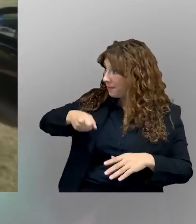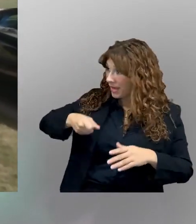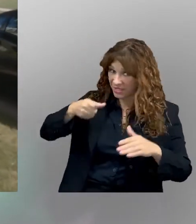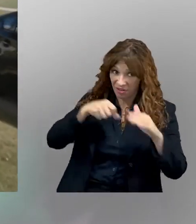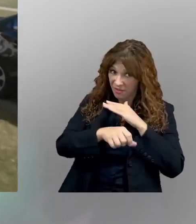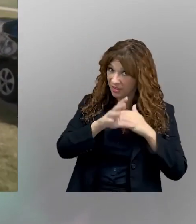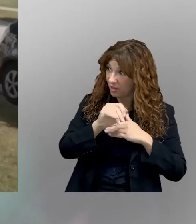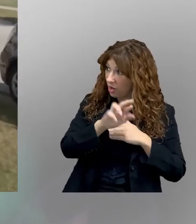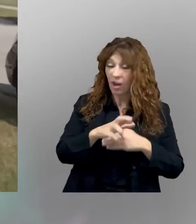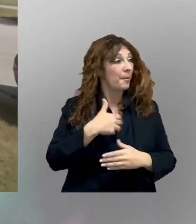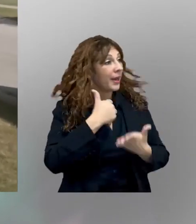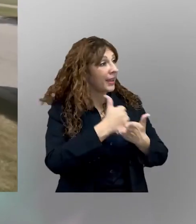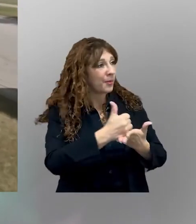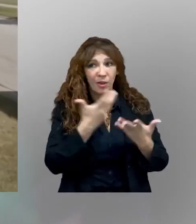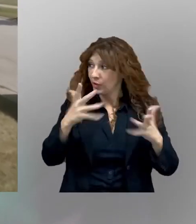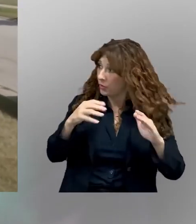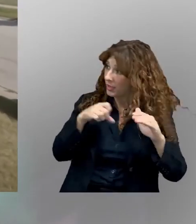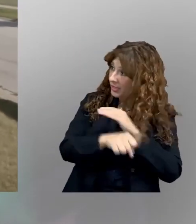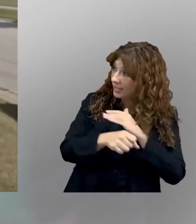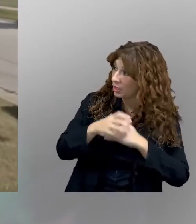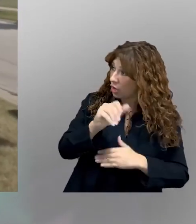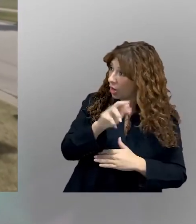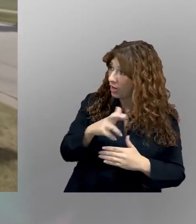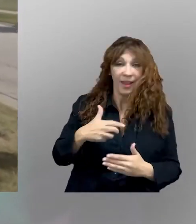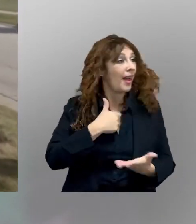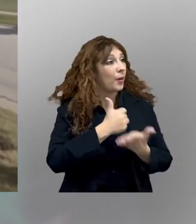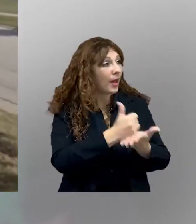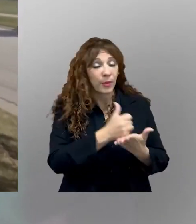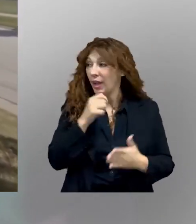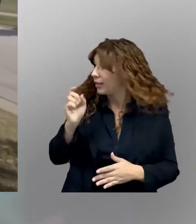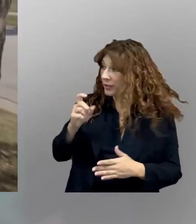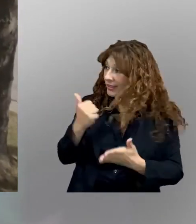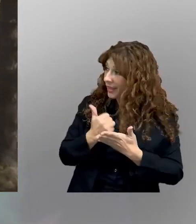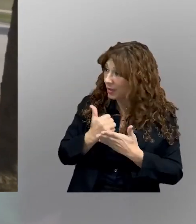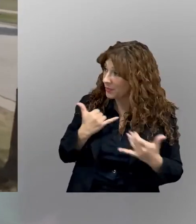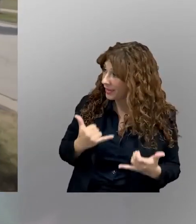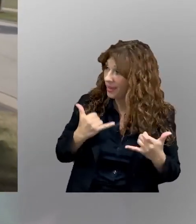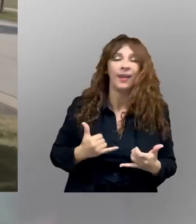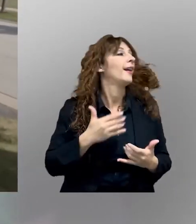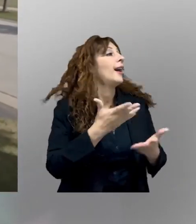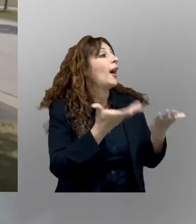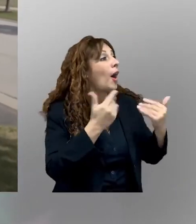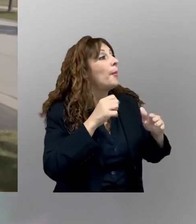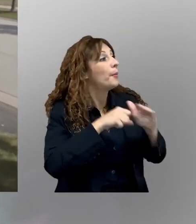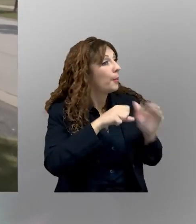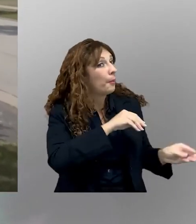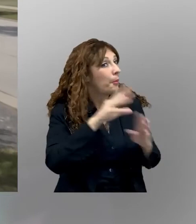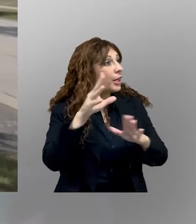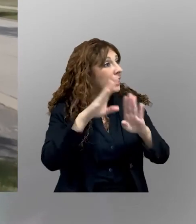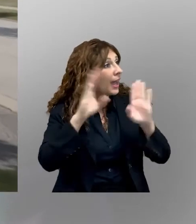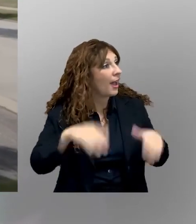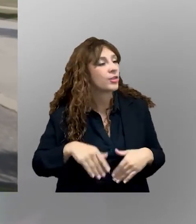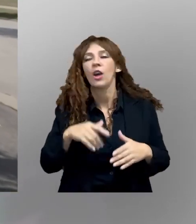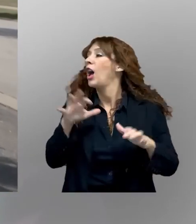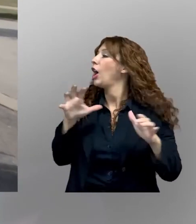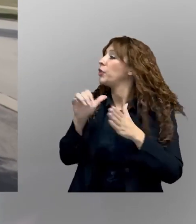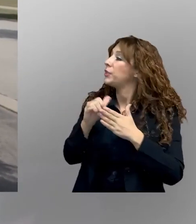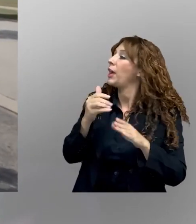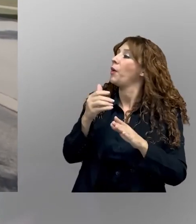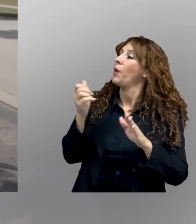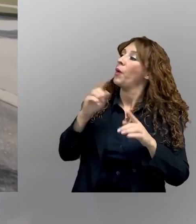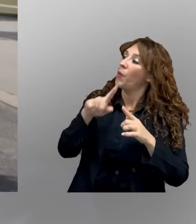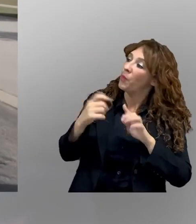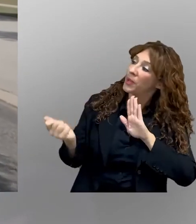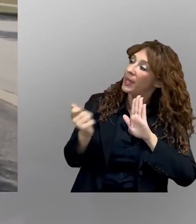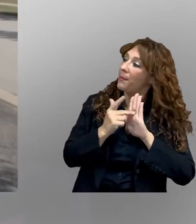car. Yeah, I will help you. But they're already in my car. I will help you. Title: Pro bono partner, Denton's. I'm gonna do that when we get